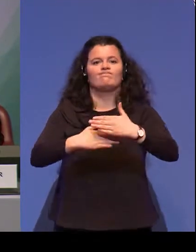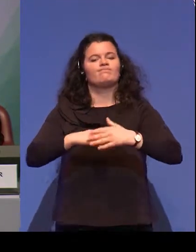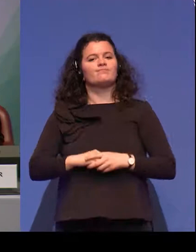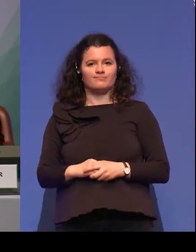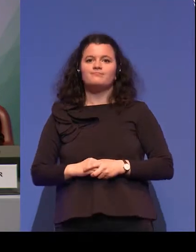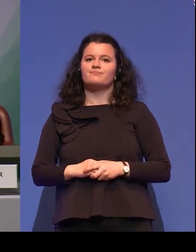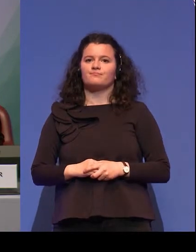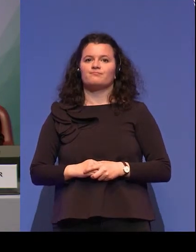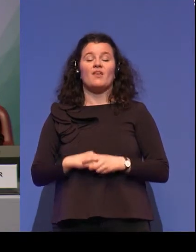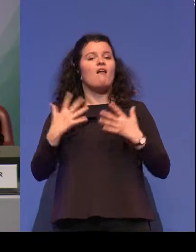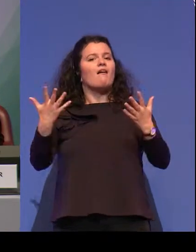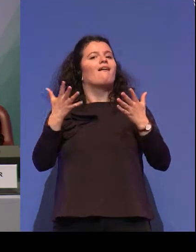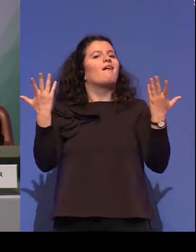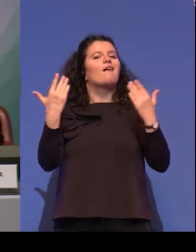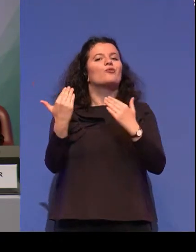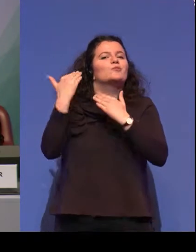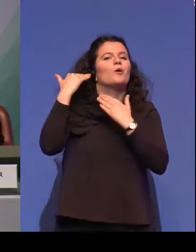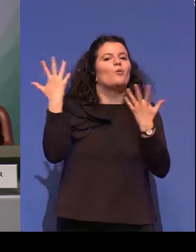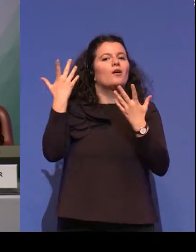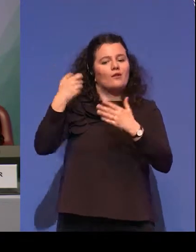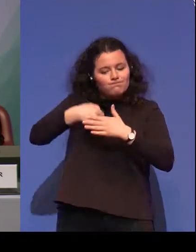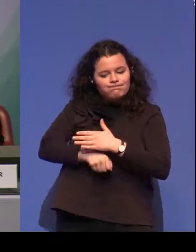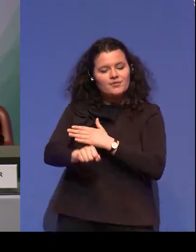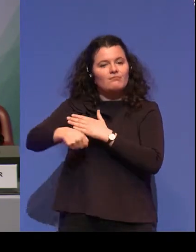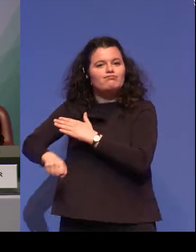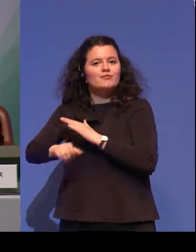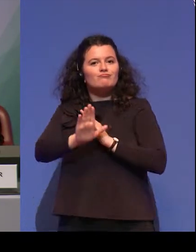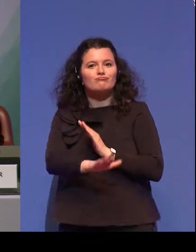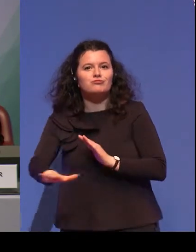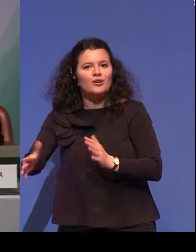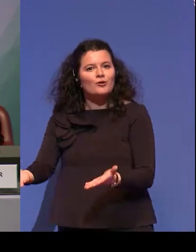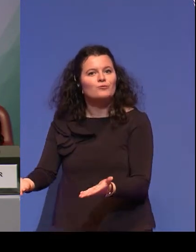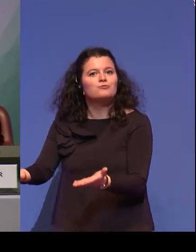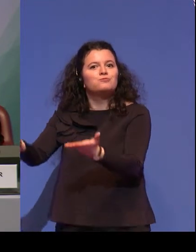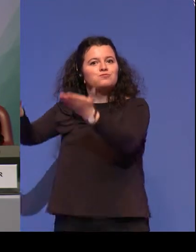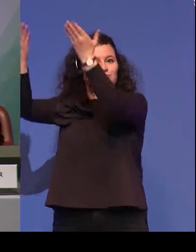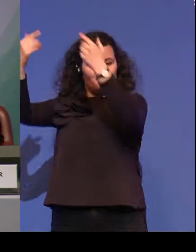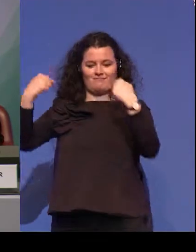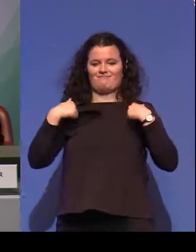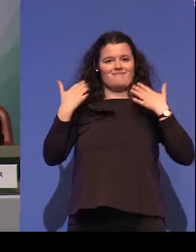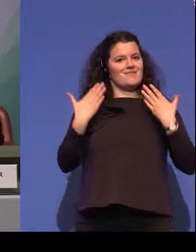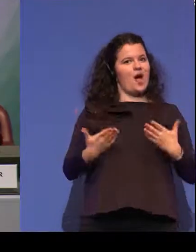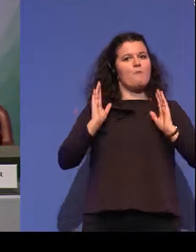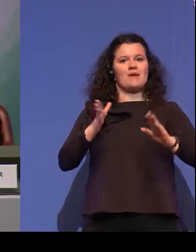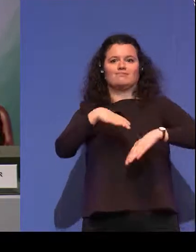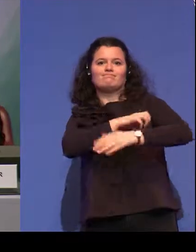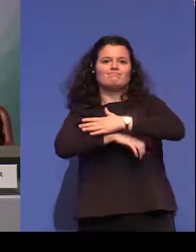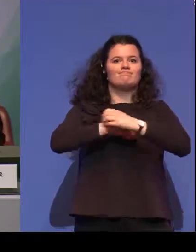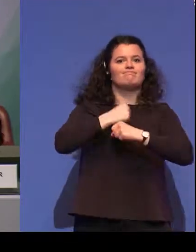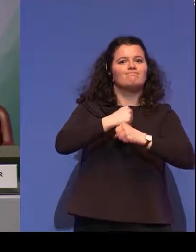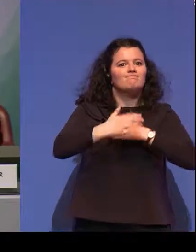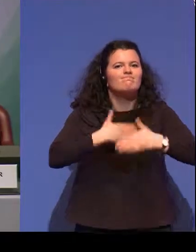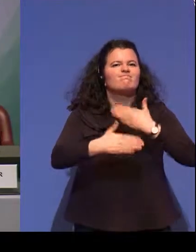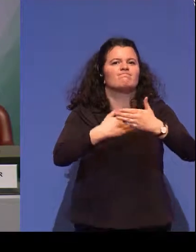of coming generations to which we have the responsibility to act. Thank you very much.